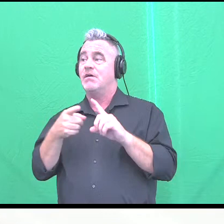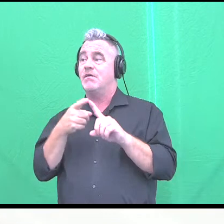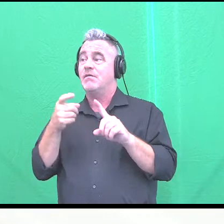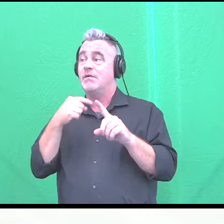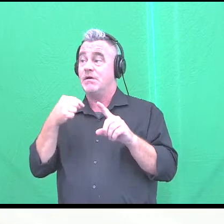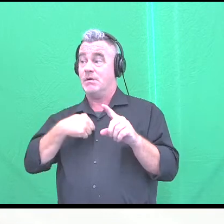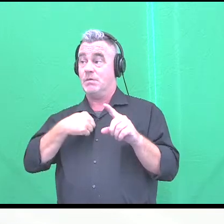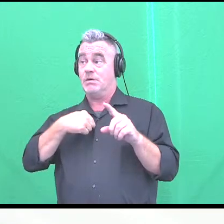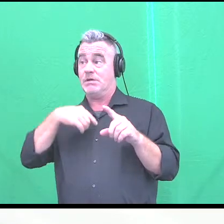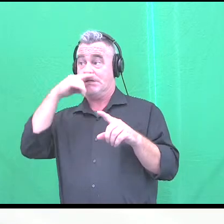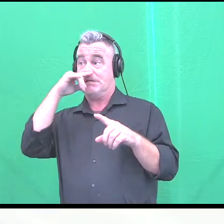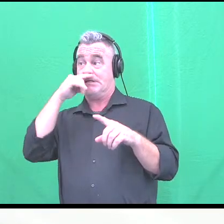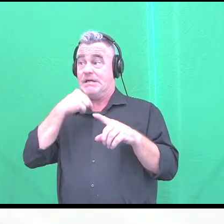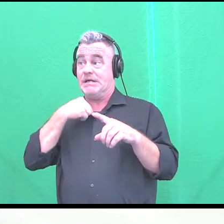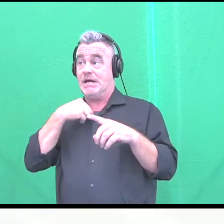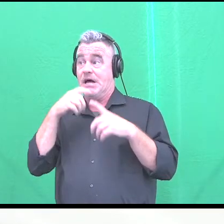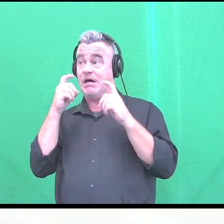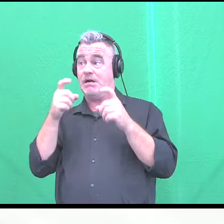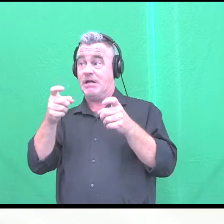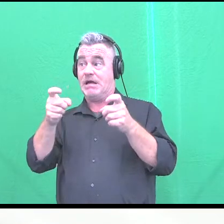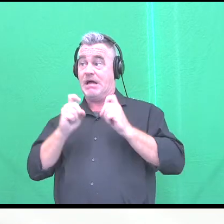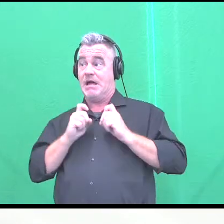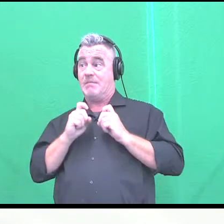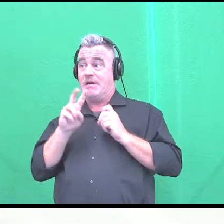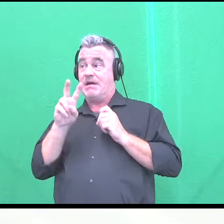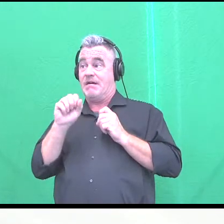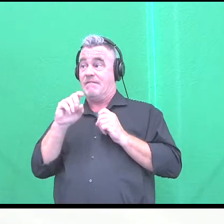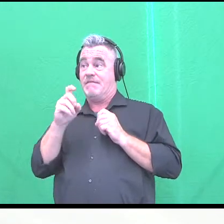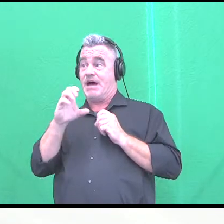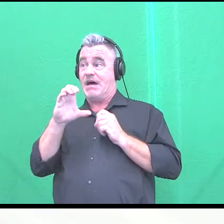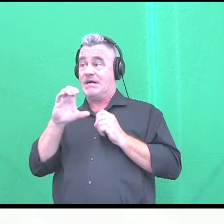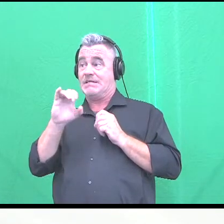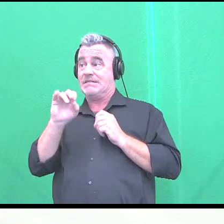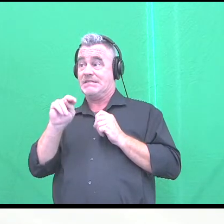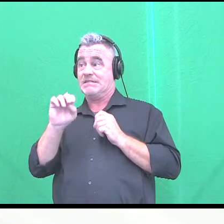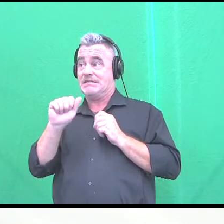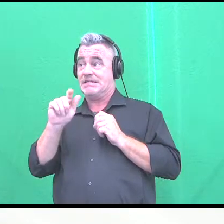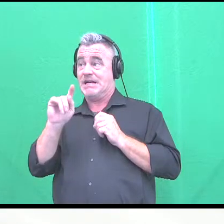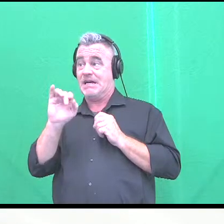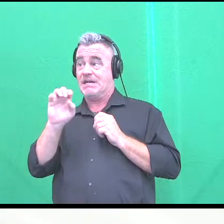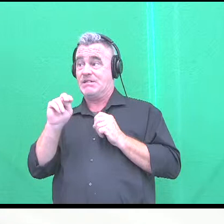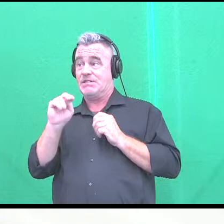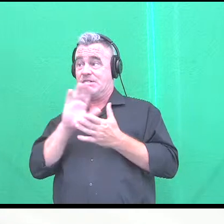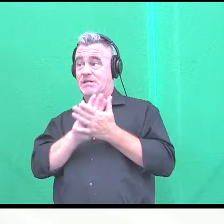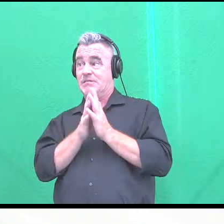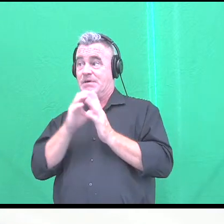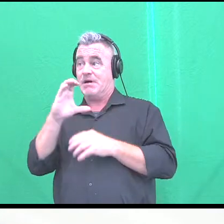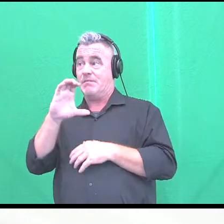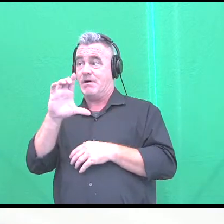was administered a vaccination, and it turned into a blood clot.